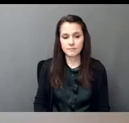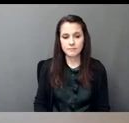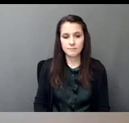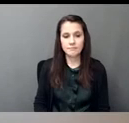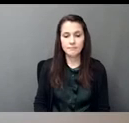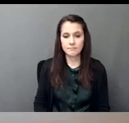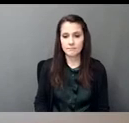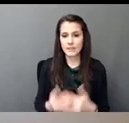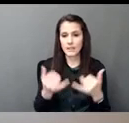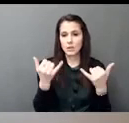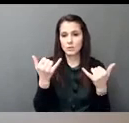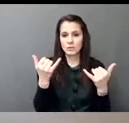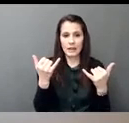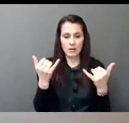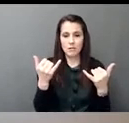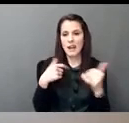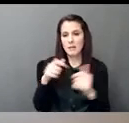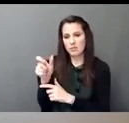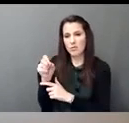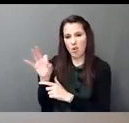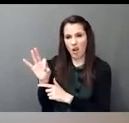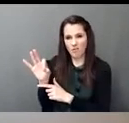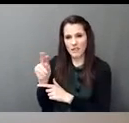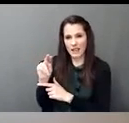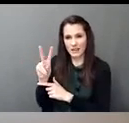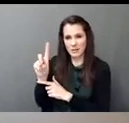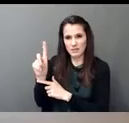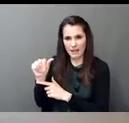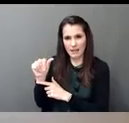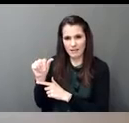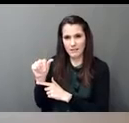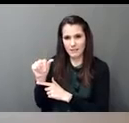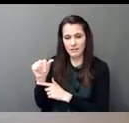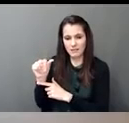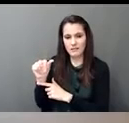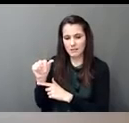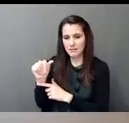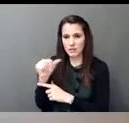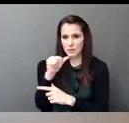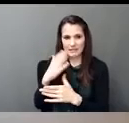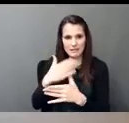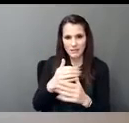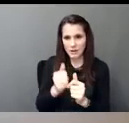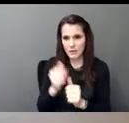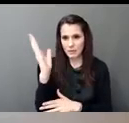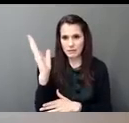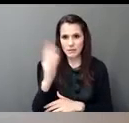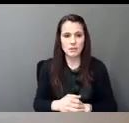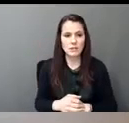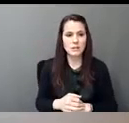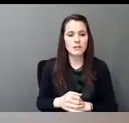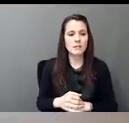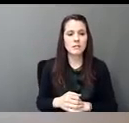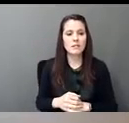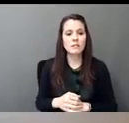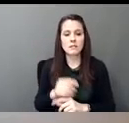So at this point, I'm turning off the screen capture, or excuse me, the computer, so that it doesn't interfere with me talking right now. But the